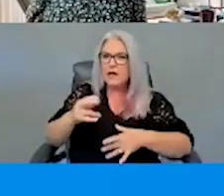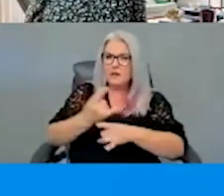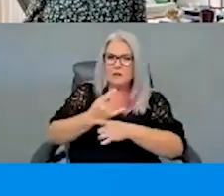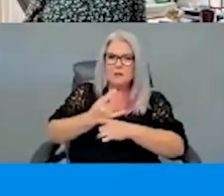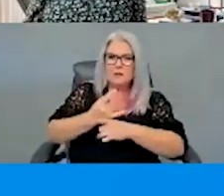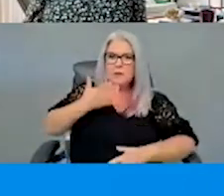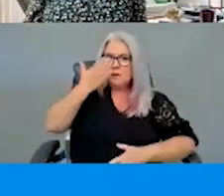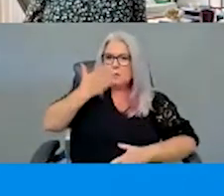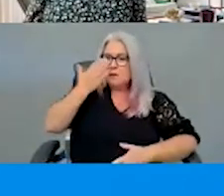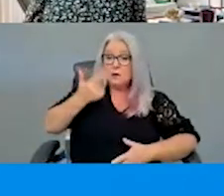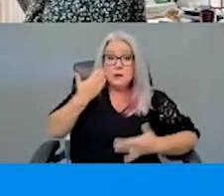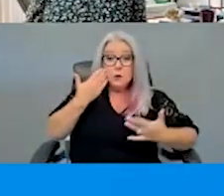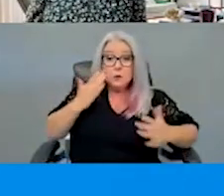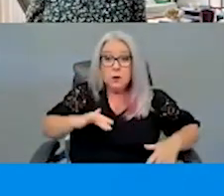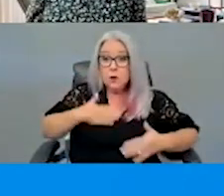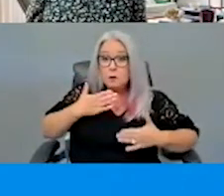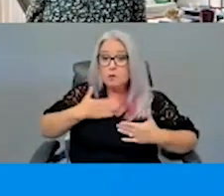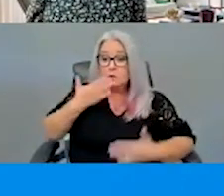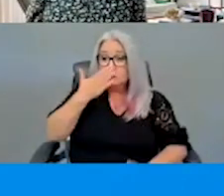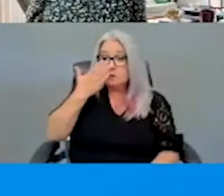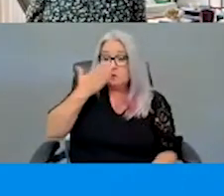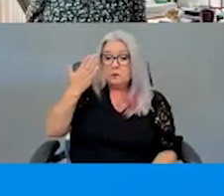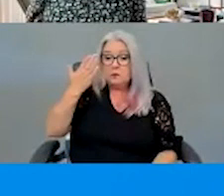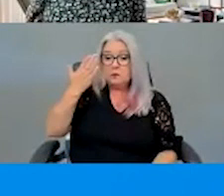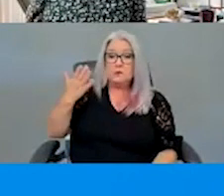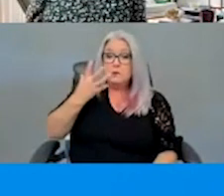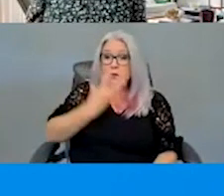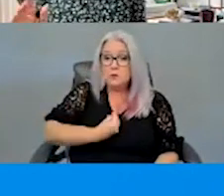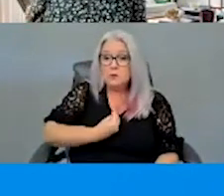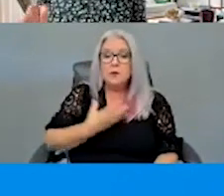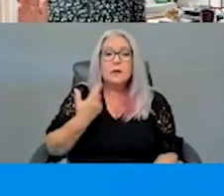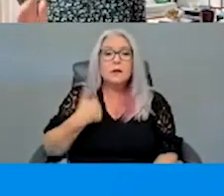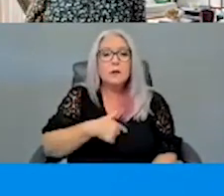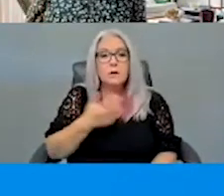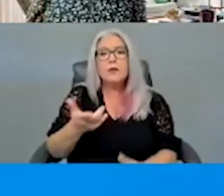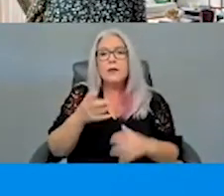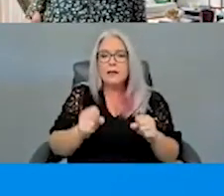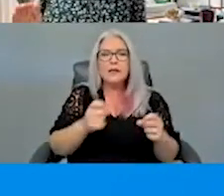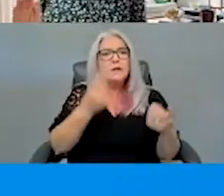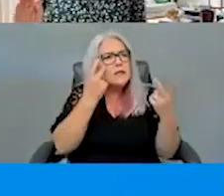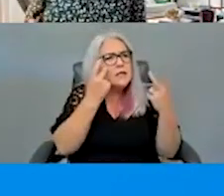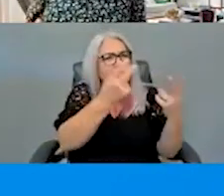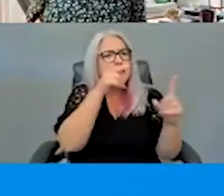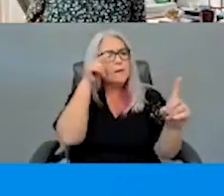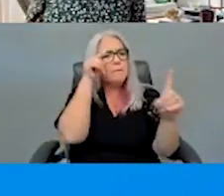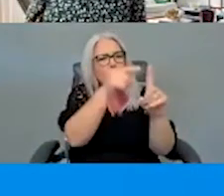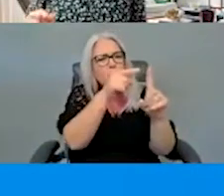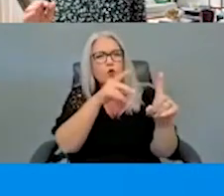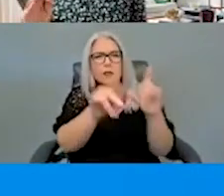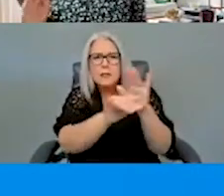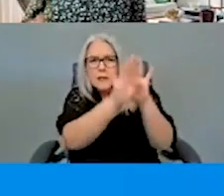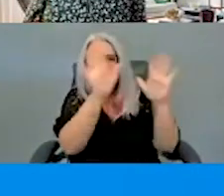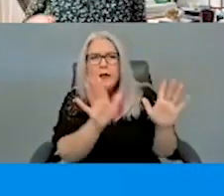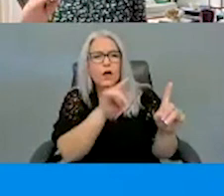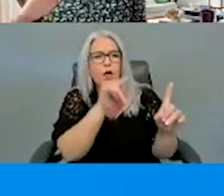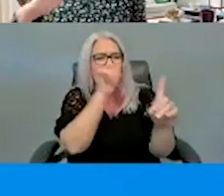it. And smog is much easier to address, just like ableism, when we can see it and we can point to it and it's very clear cut.